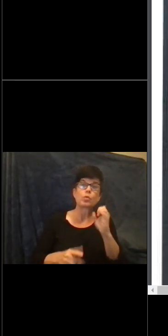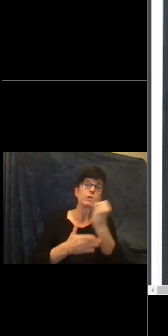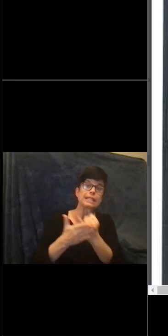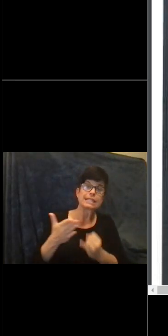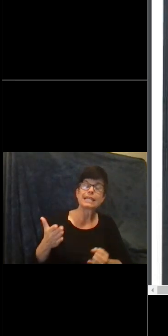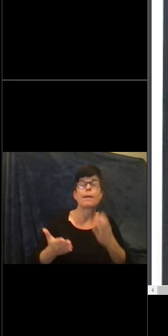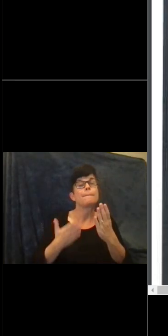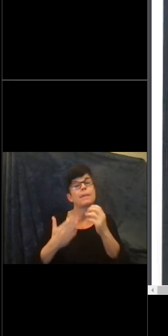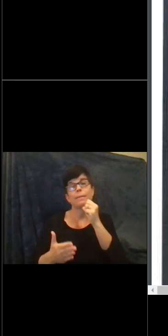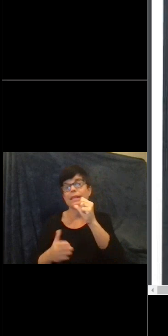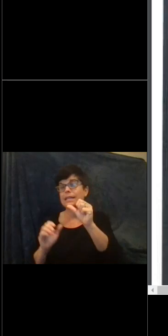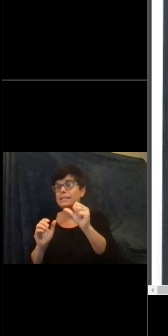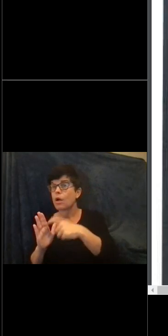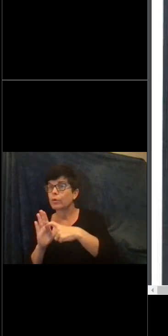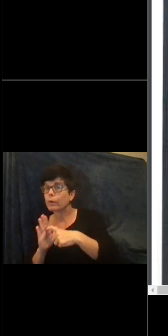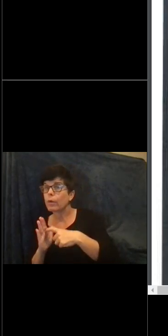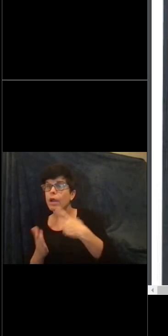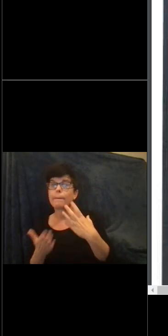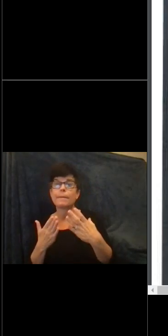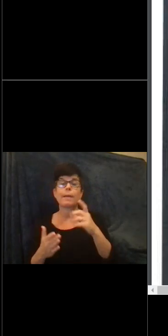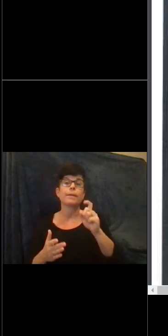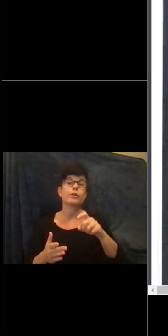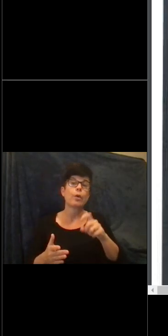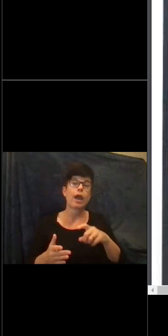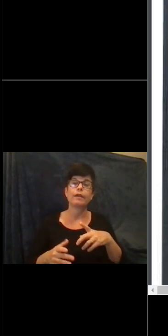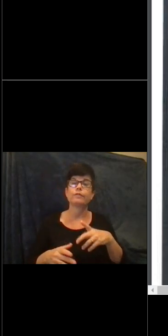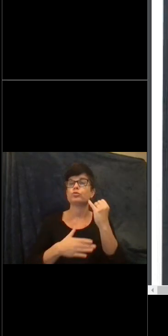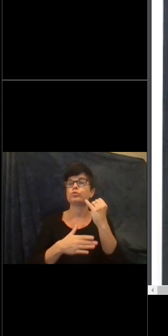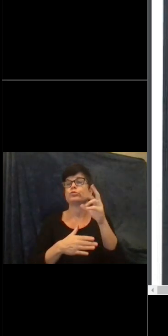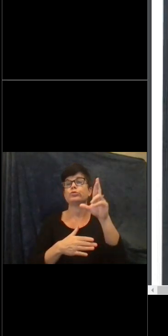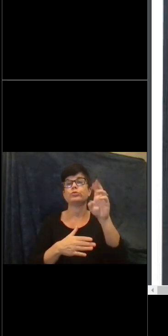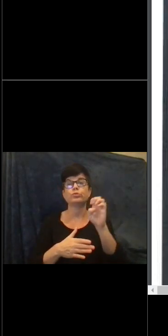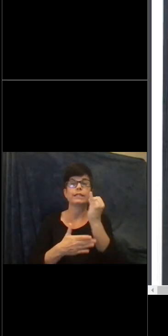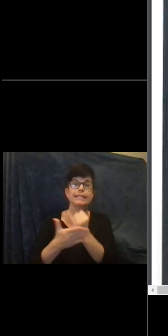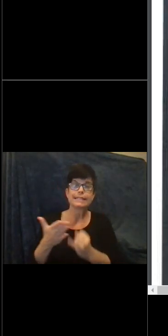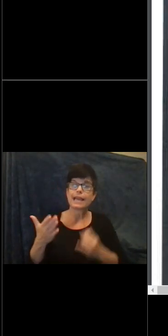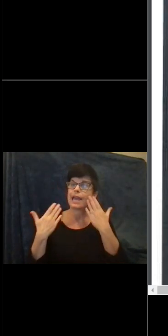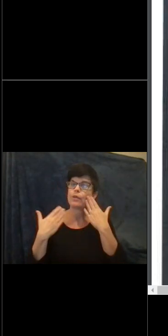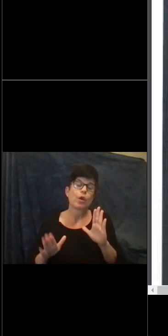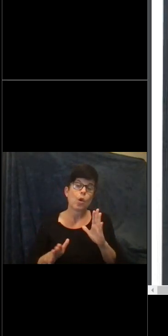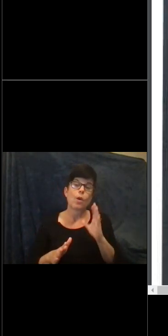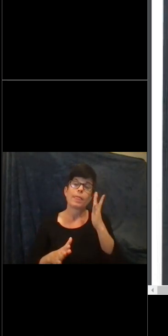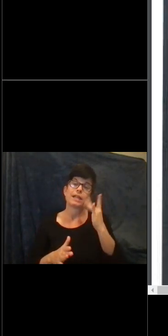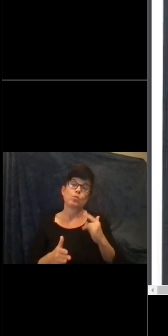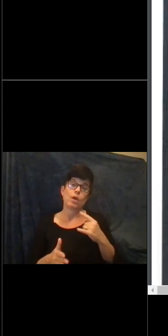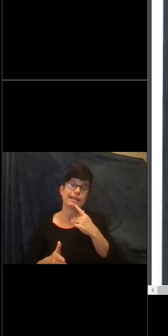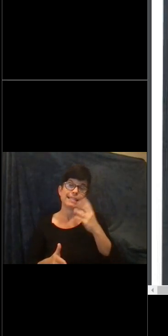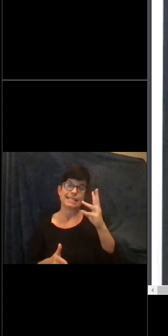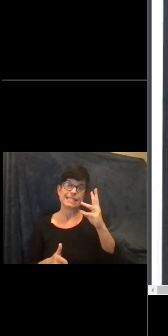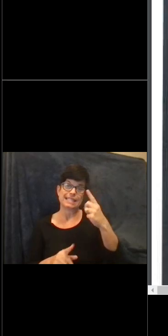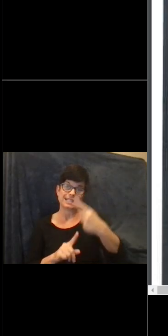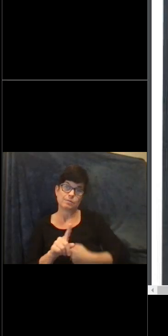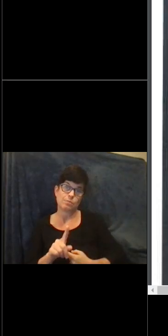required. Maybe it is required, but at least there's a window for it. But that is why I said what I said.